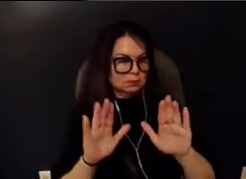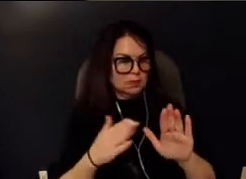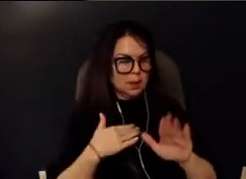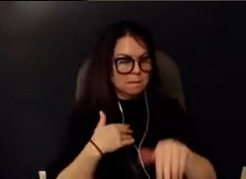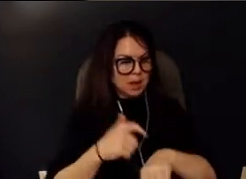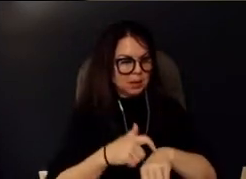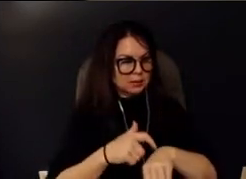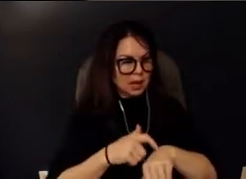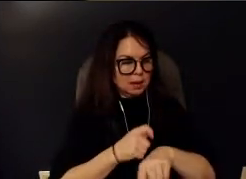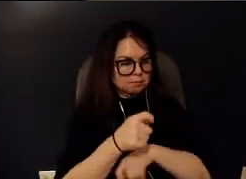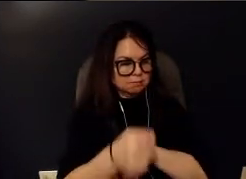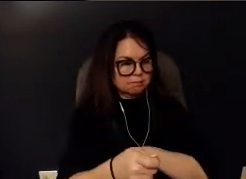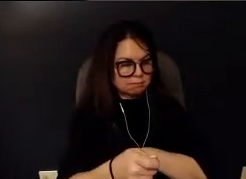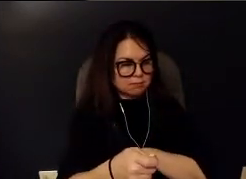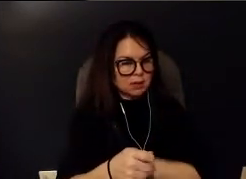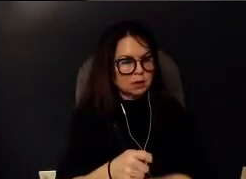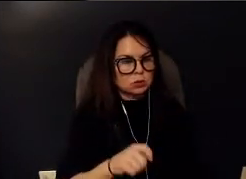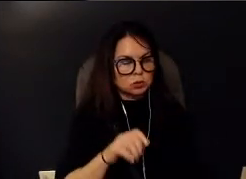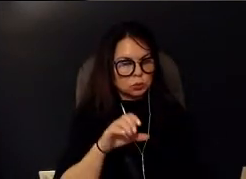Councilmember